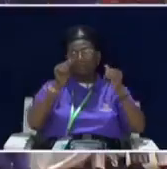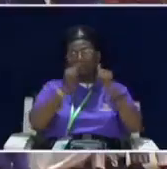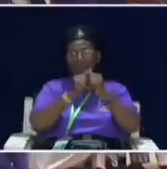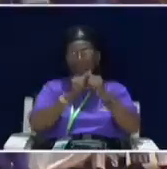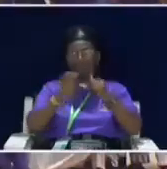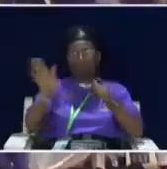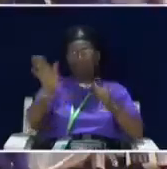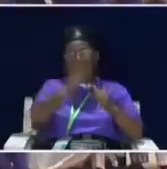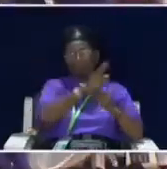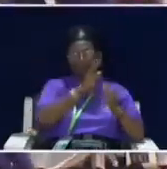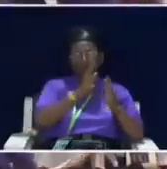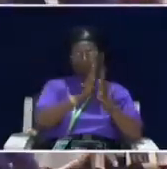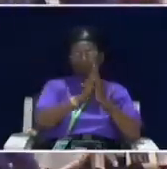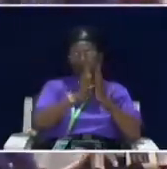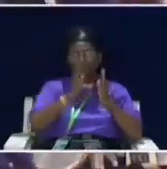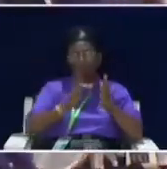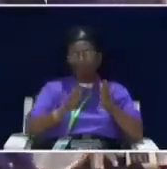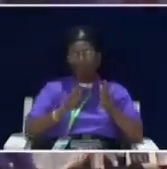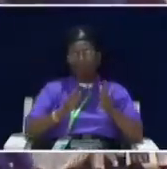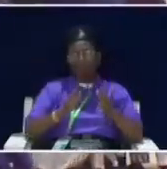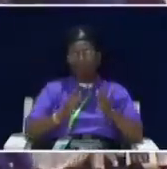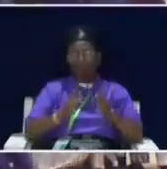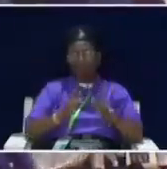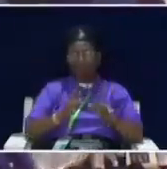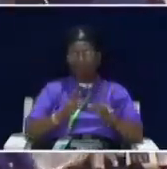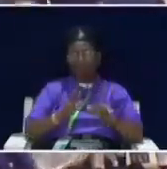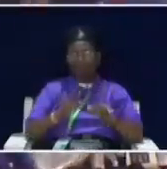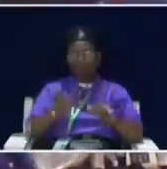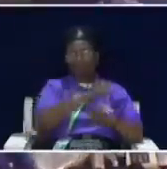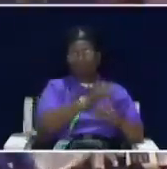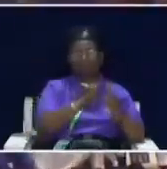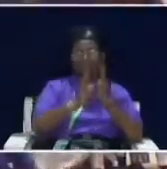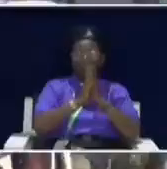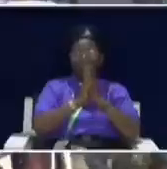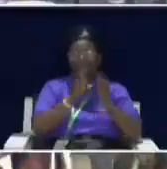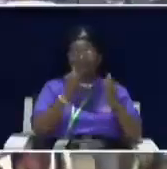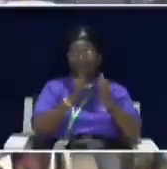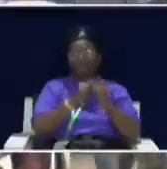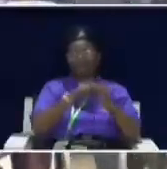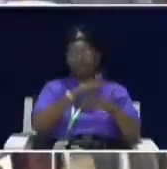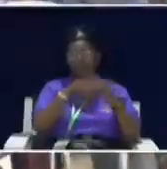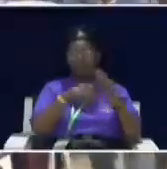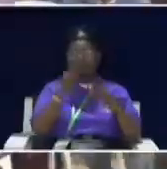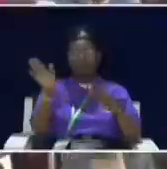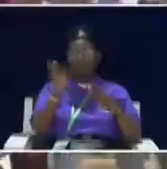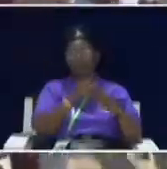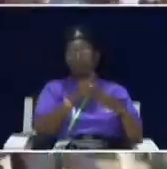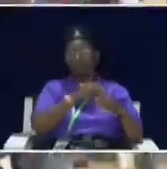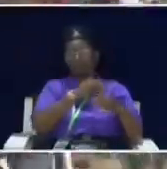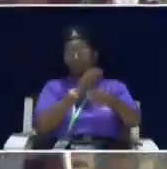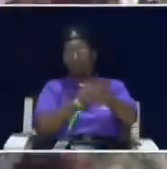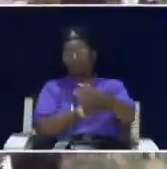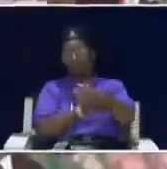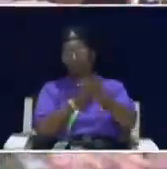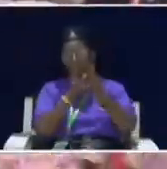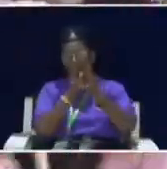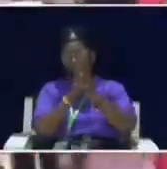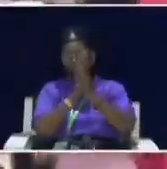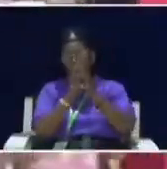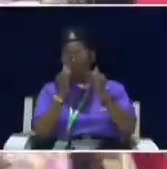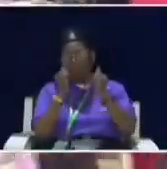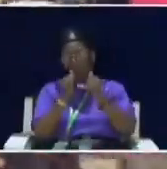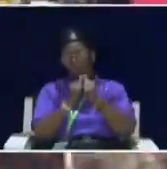re. Pray with all your might. So si fi gbogbo agbara re. Pray with faith. Pelu igbagbo.